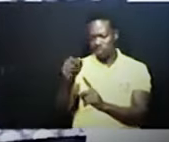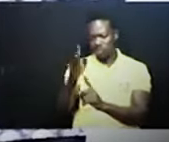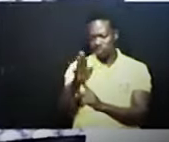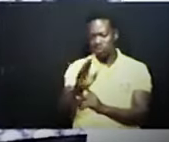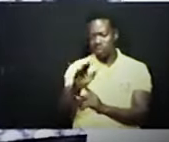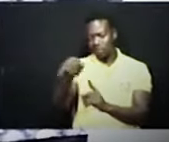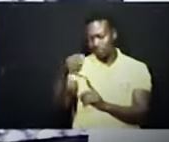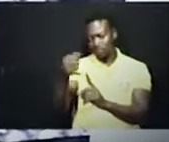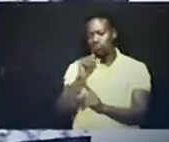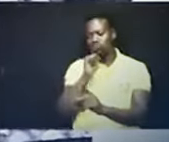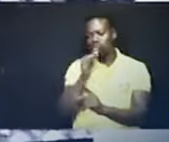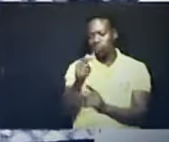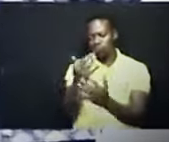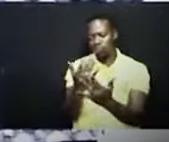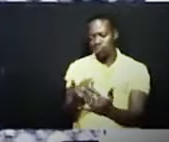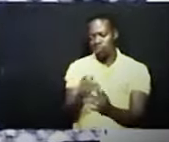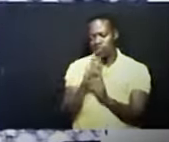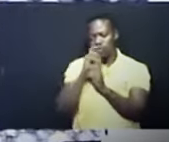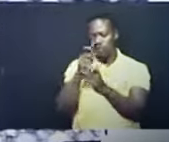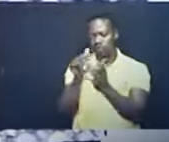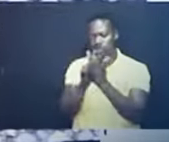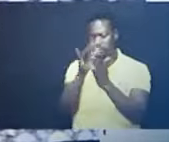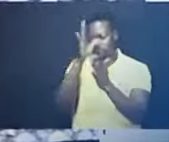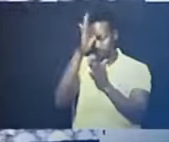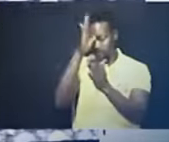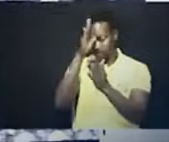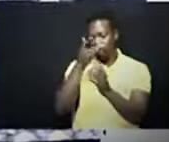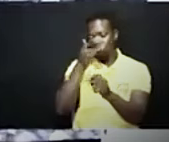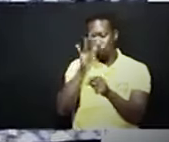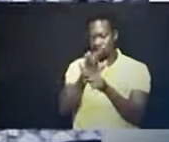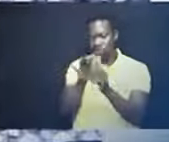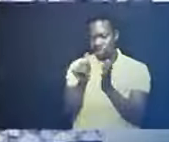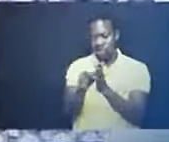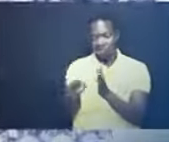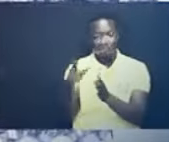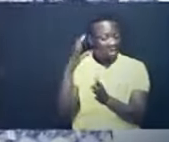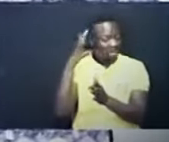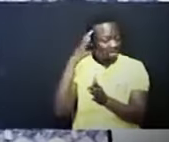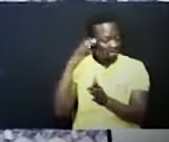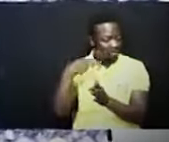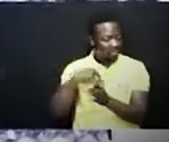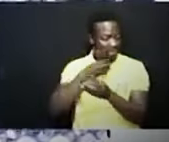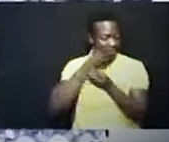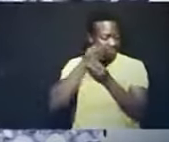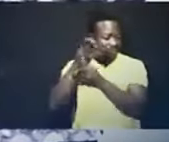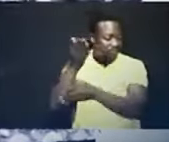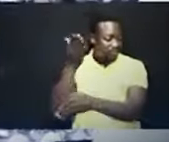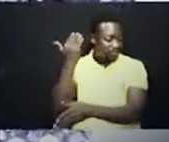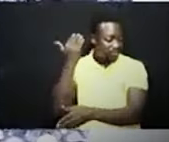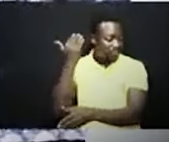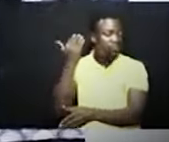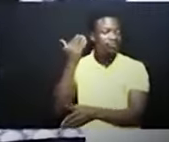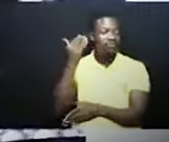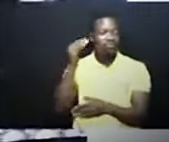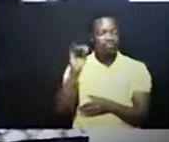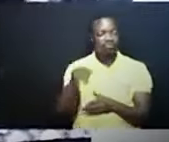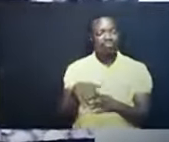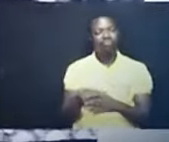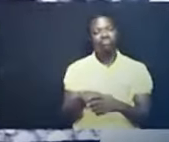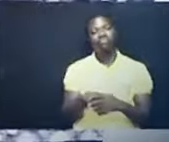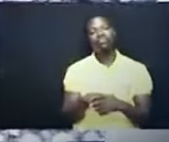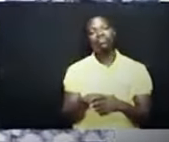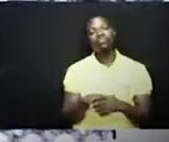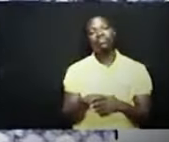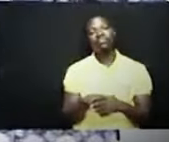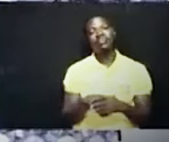Father promised, which you have heard me speak about. Now, only one share, no, a share one say, when free Jerusalem and